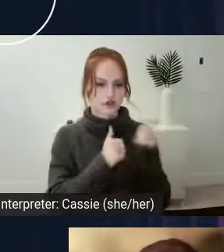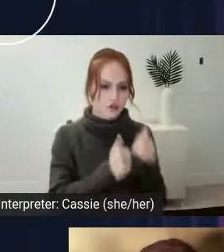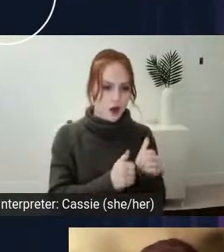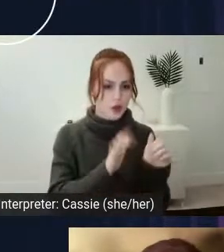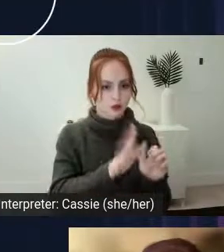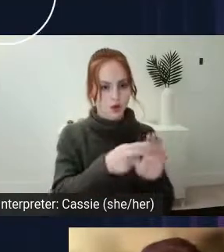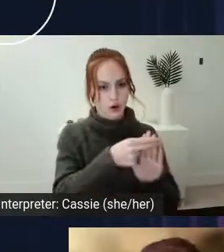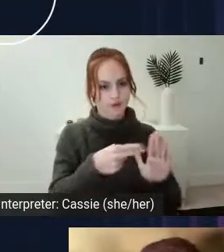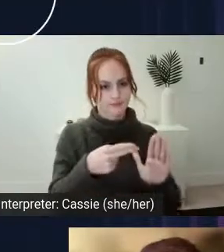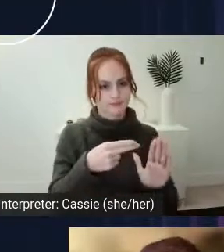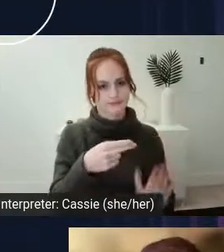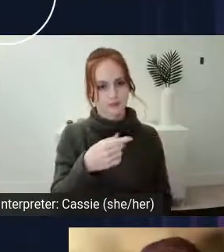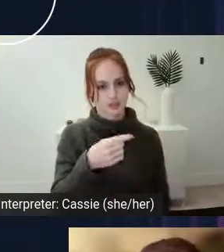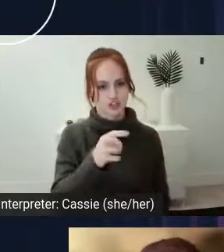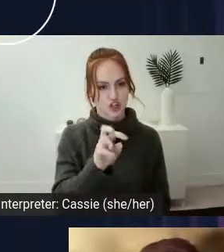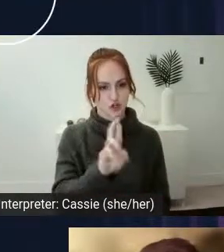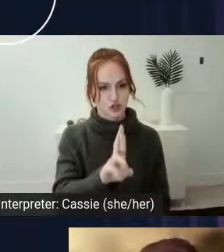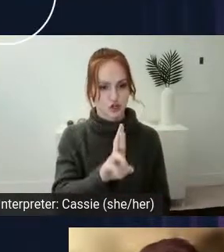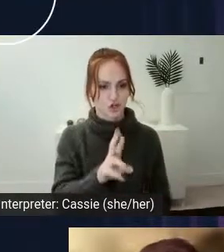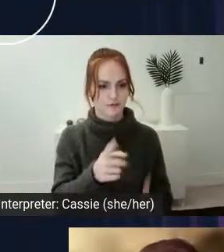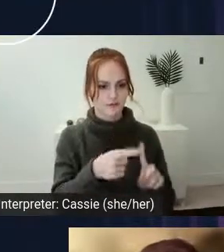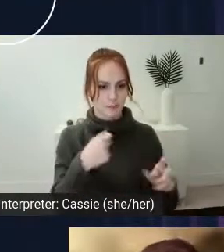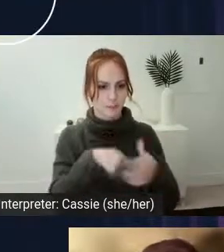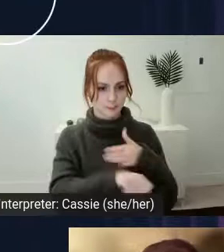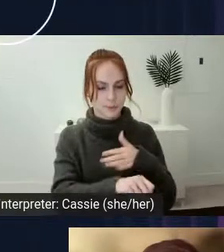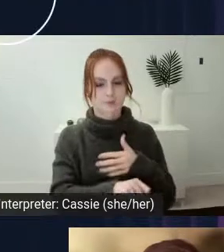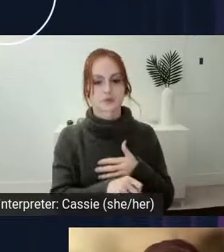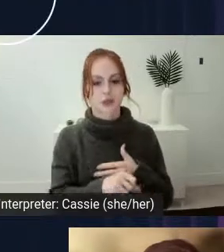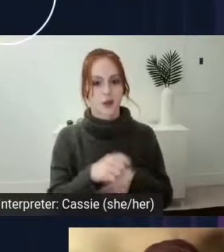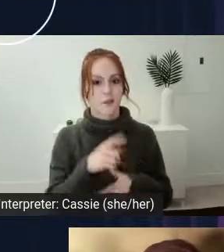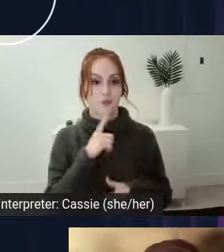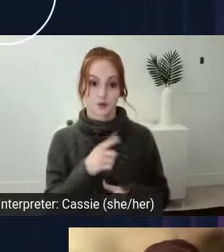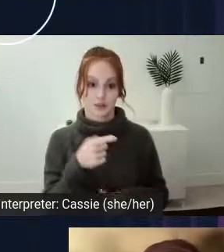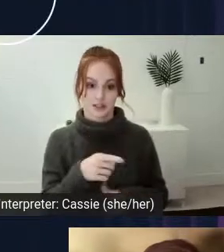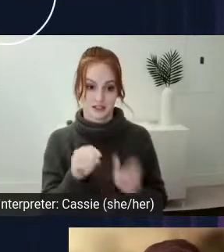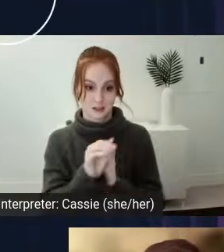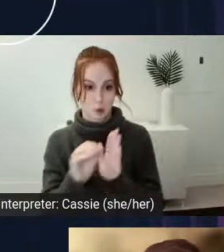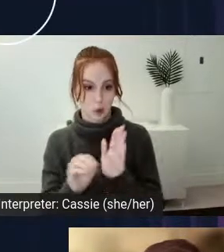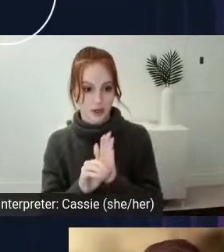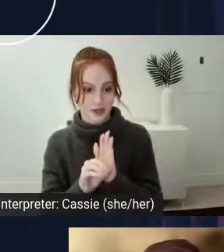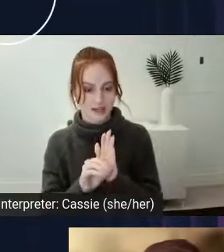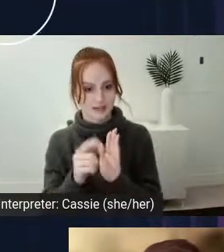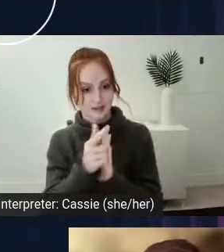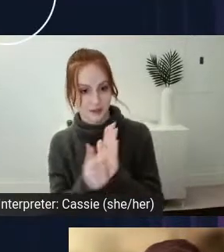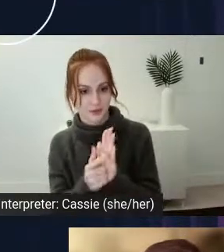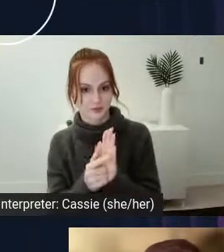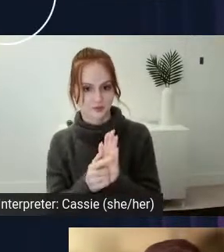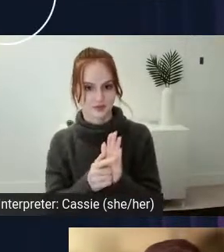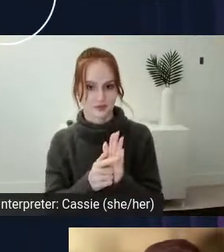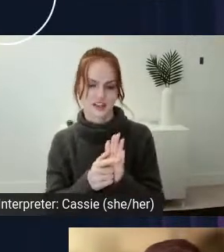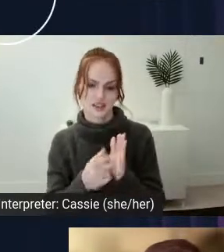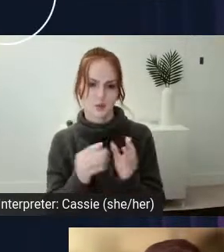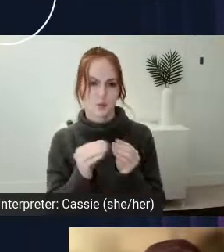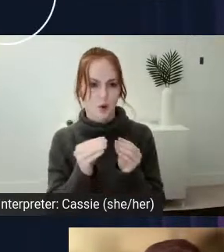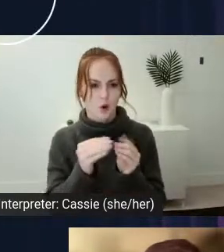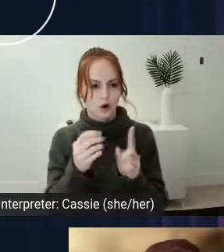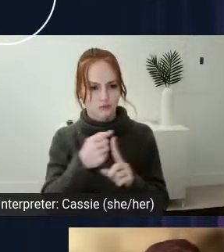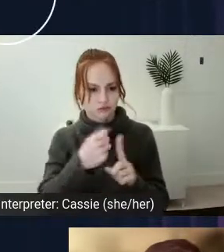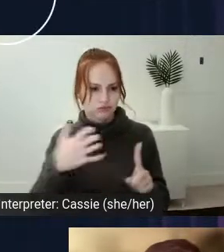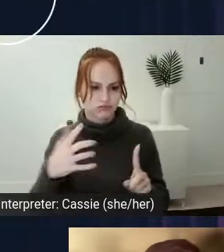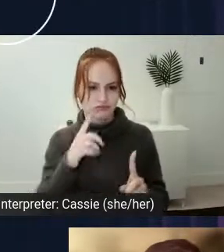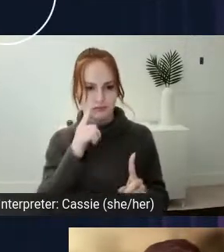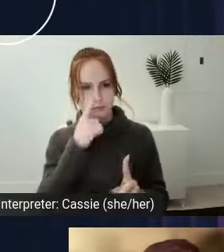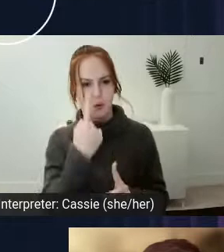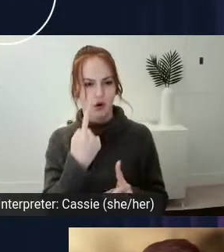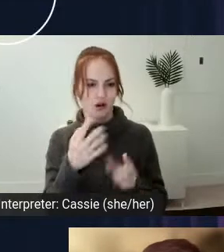and the actual ordinance goes on longer than that, but it's very kind of boring, almost technical language. And then